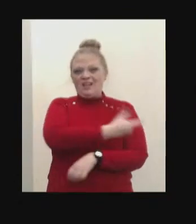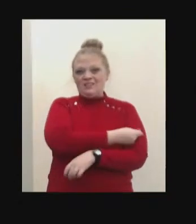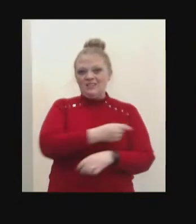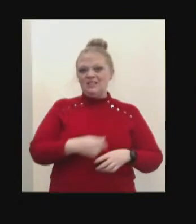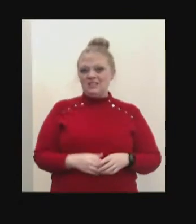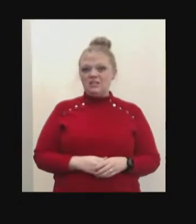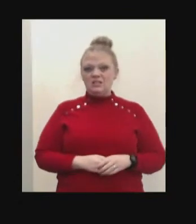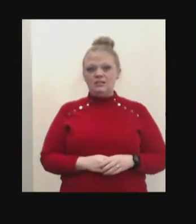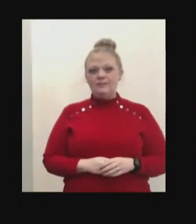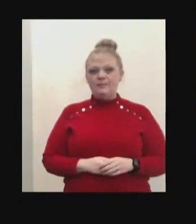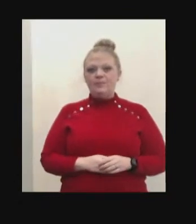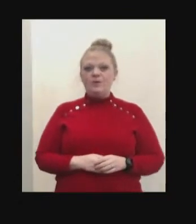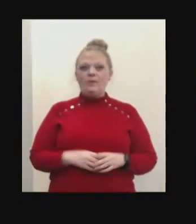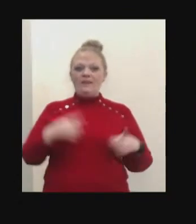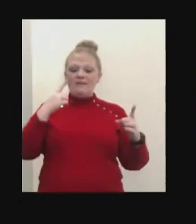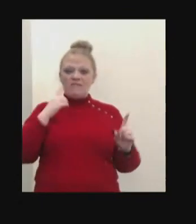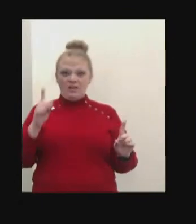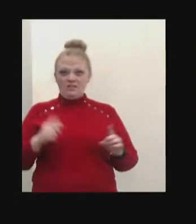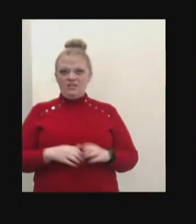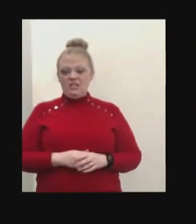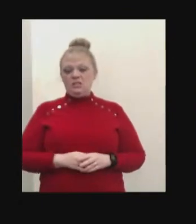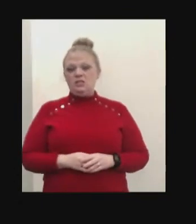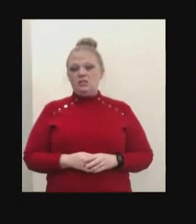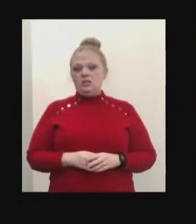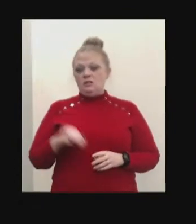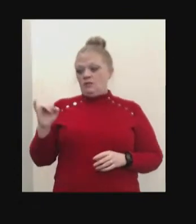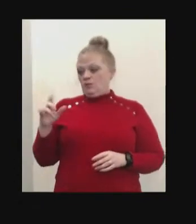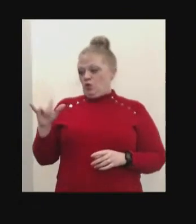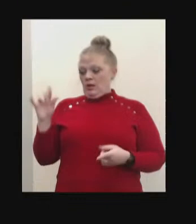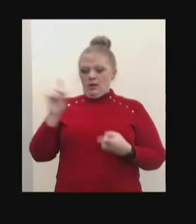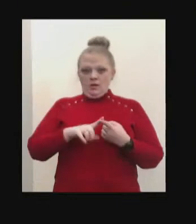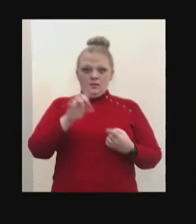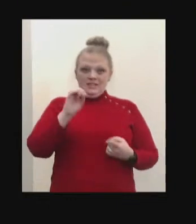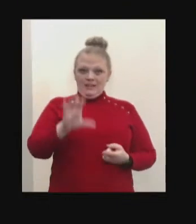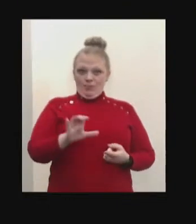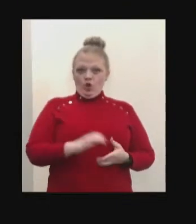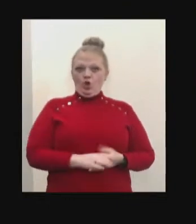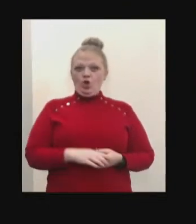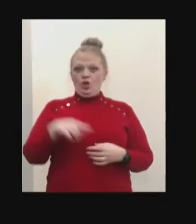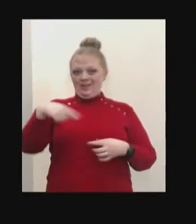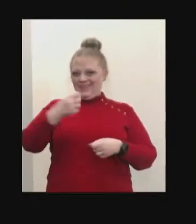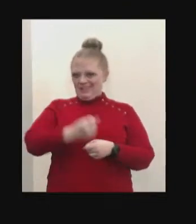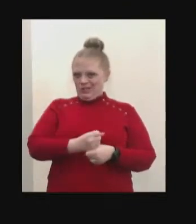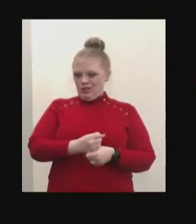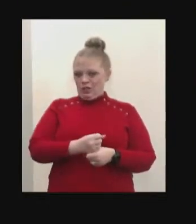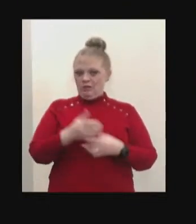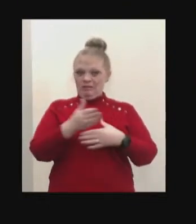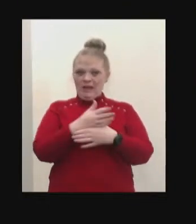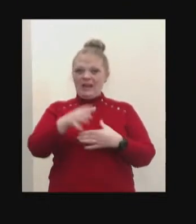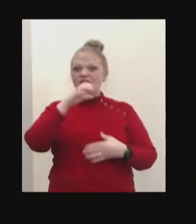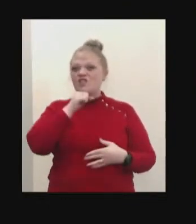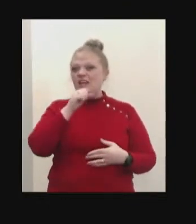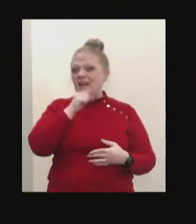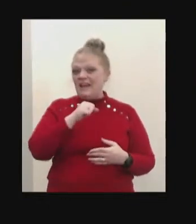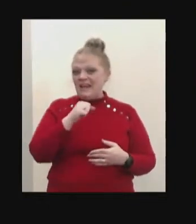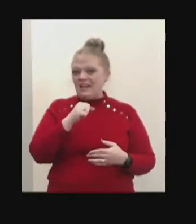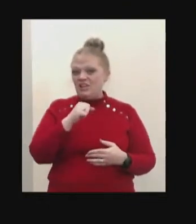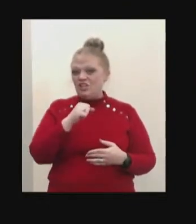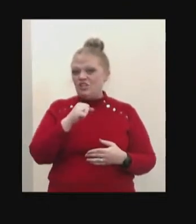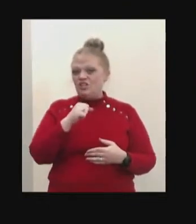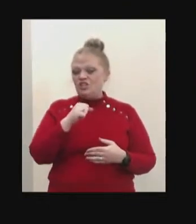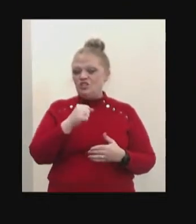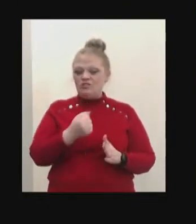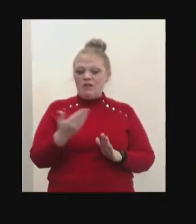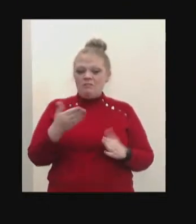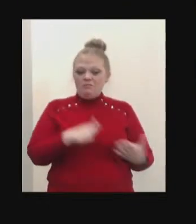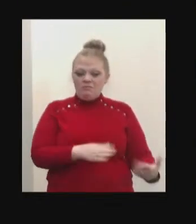vaccine effectiveness from July to December of this year, the average age of those who may have who perished from COVID-19